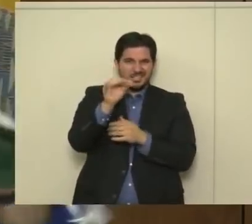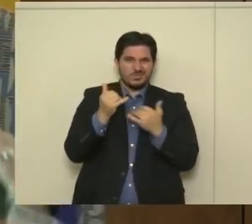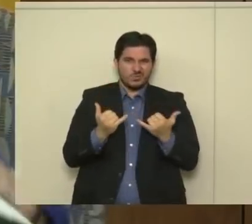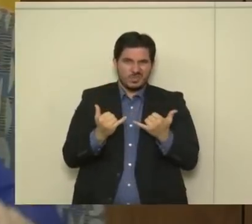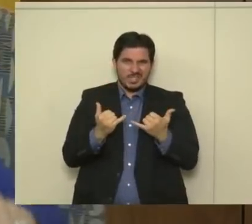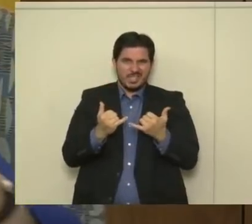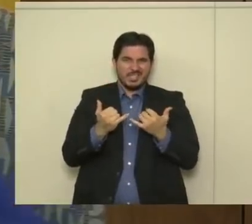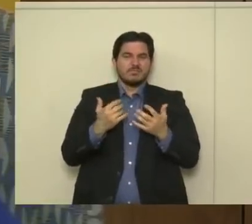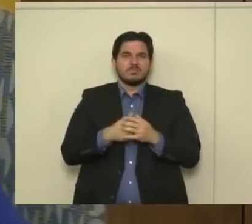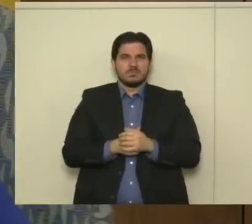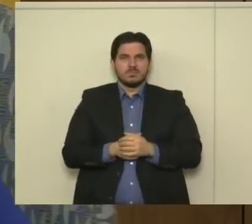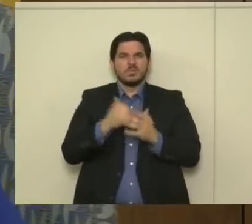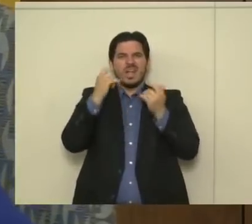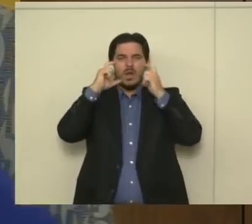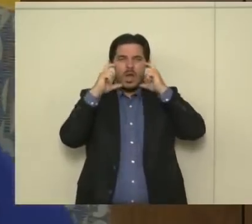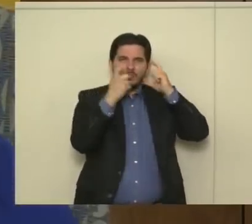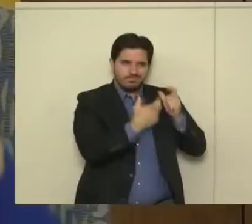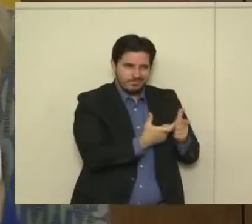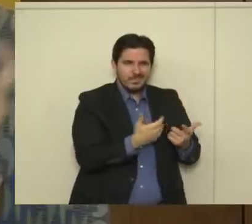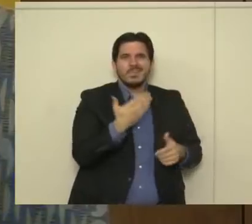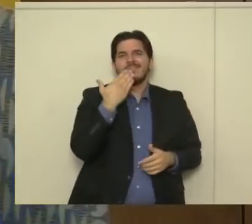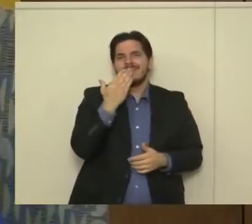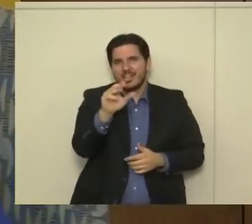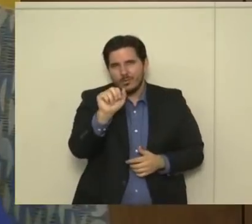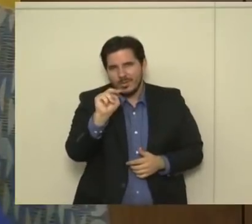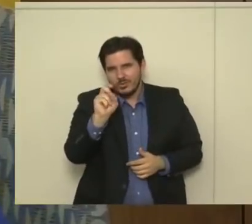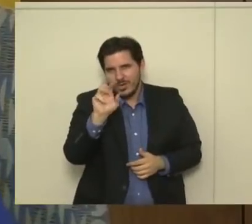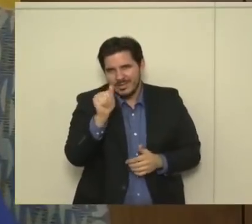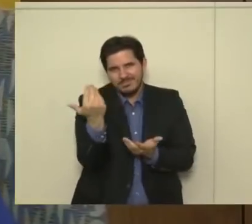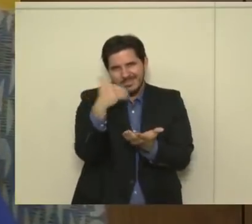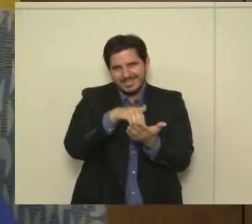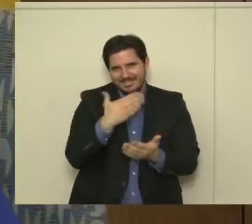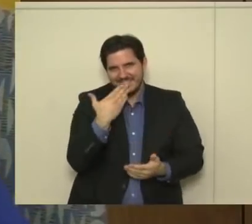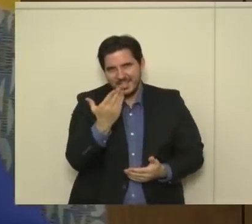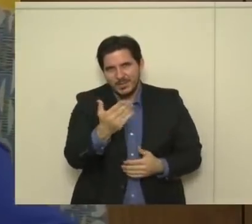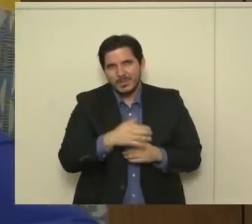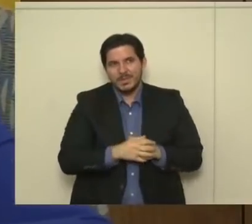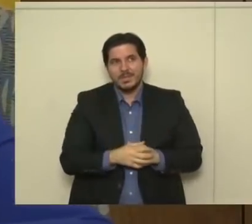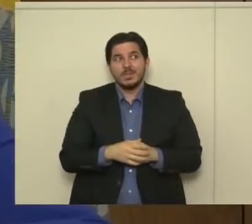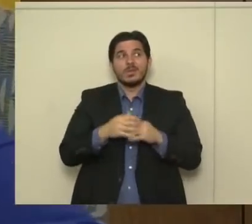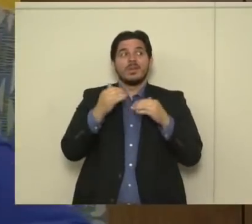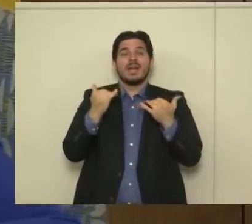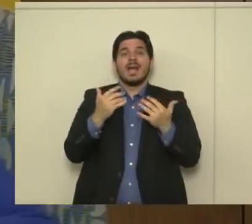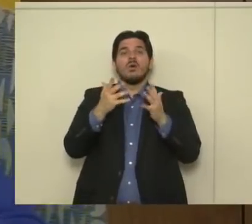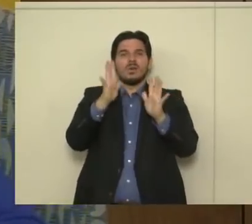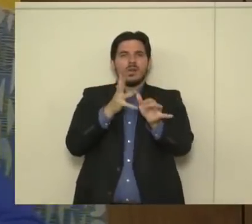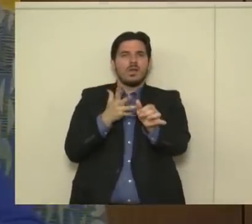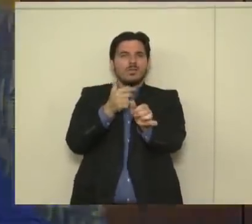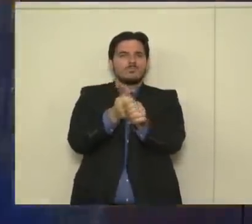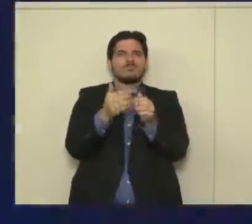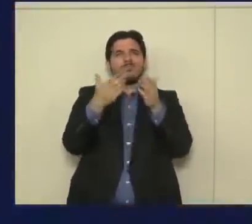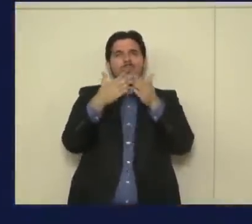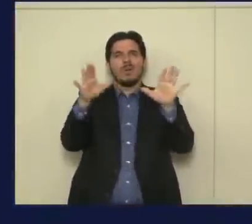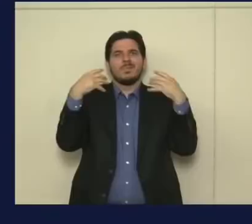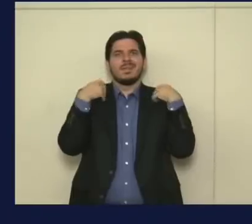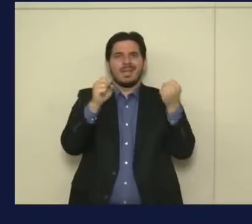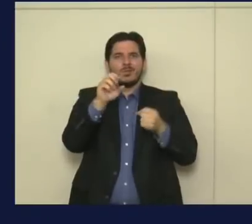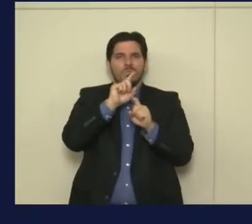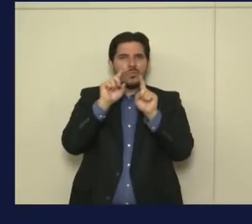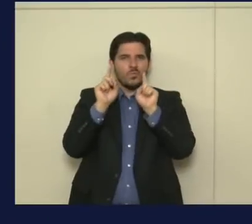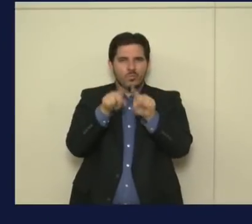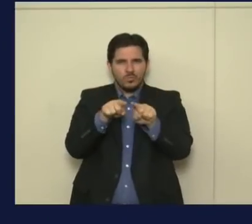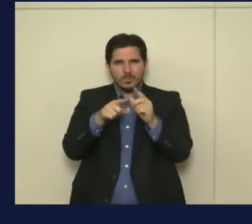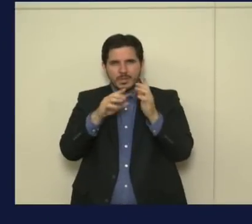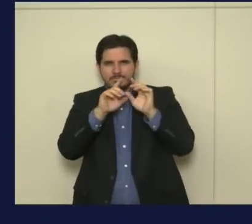off. Thank you, Andrea. And let's go to the public health order update. All